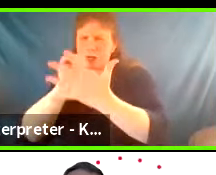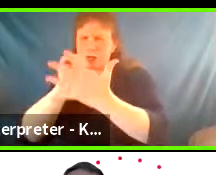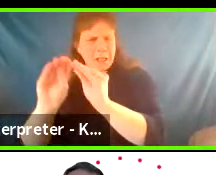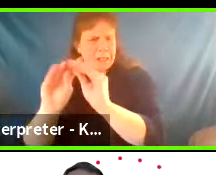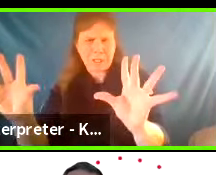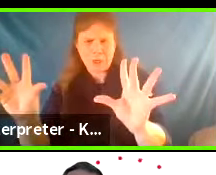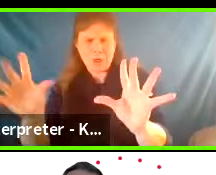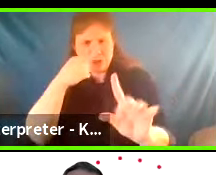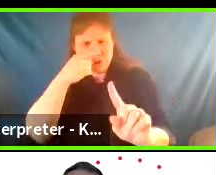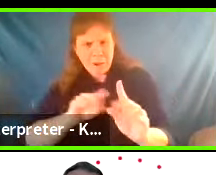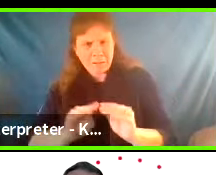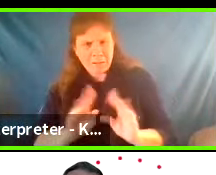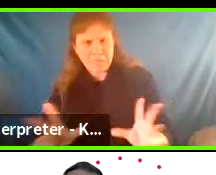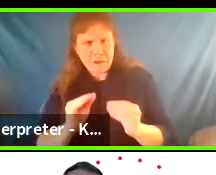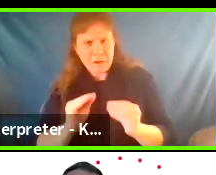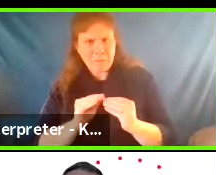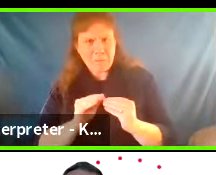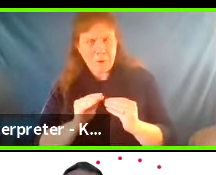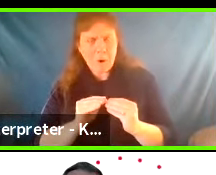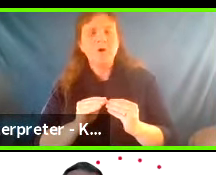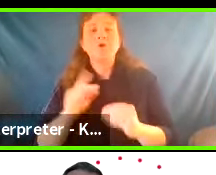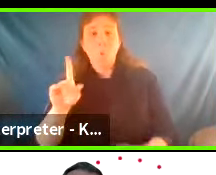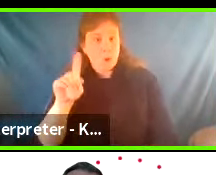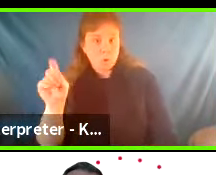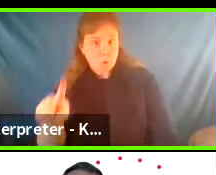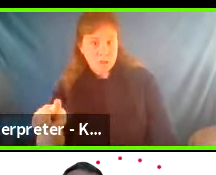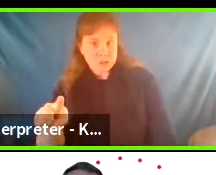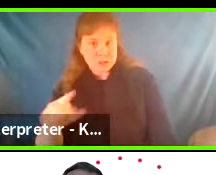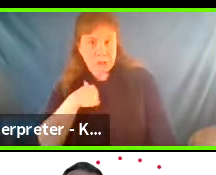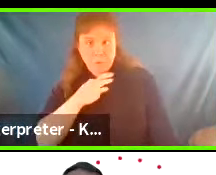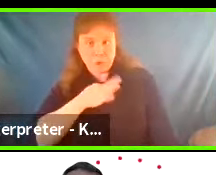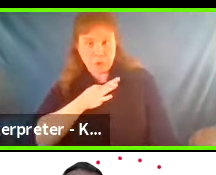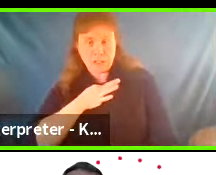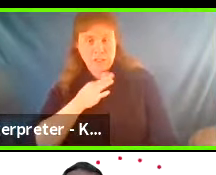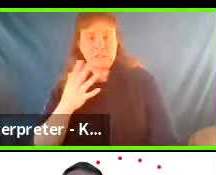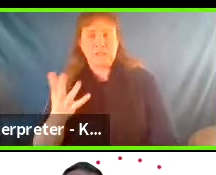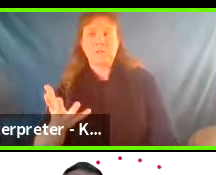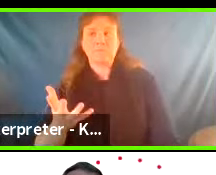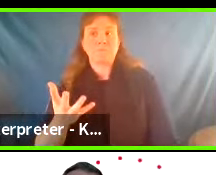well. I would say, so one question is just where are we on exactly